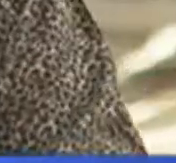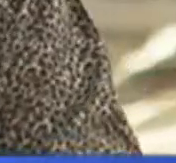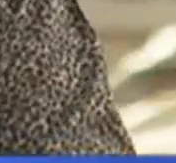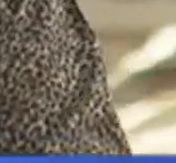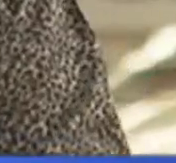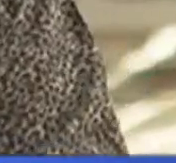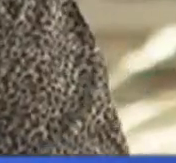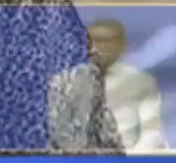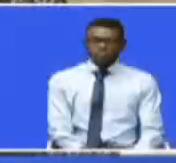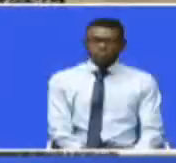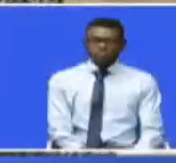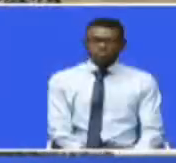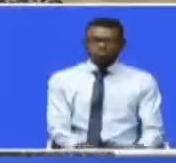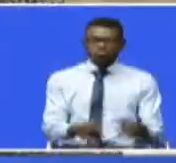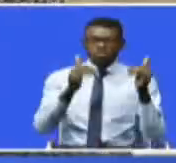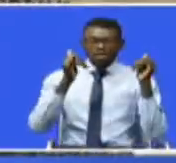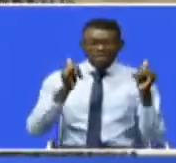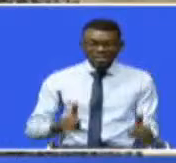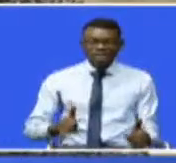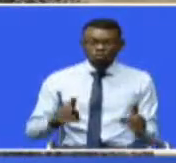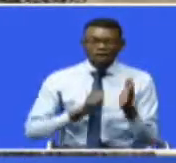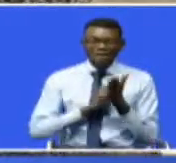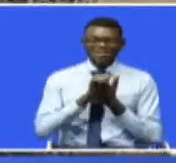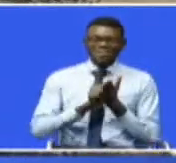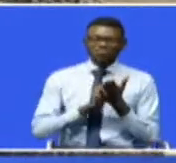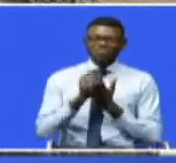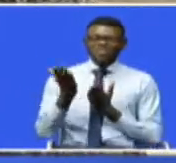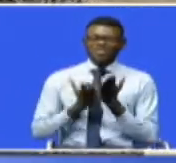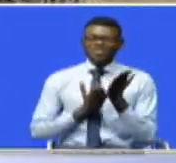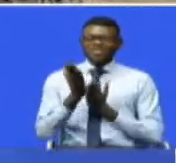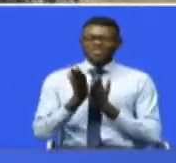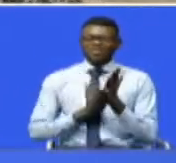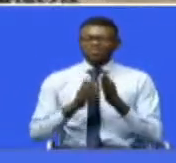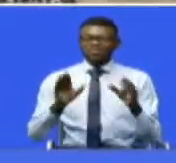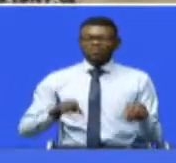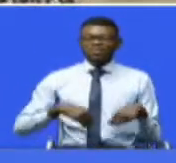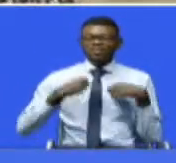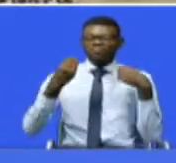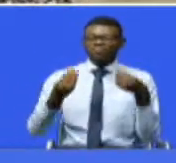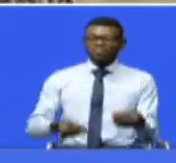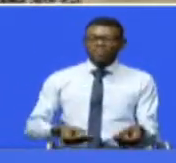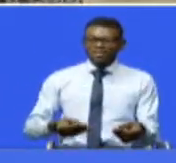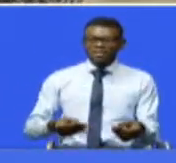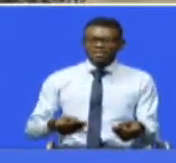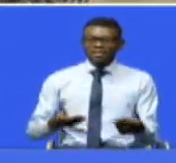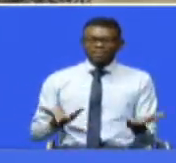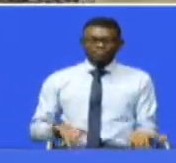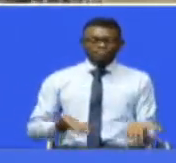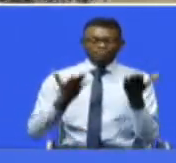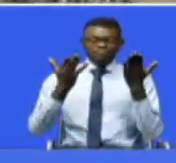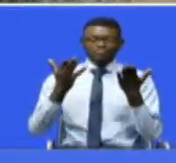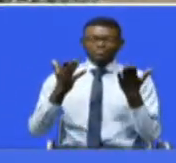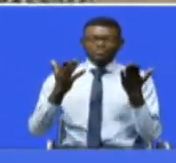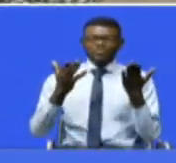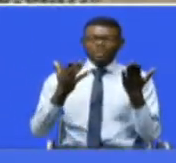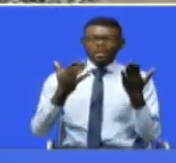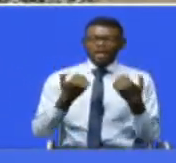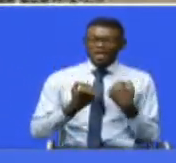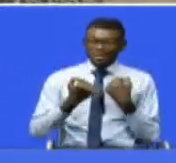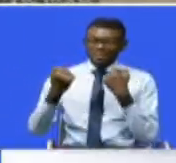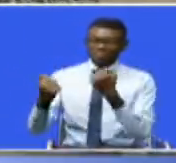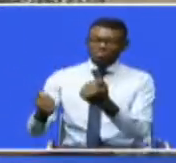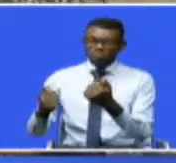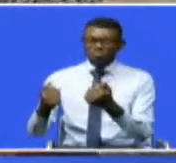The stations on our new scheduled commuter rail service will provide enhanced transport in high-density